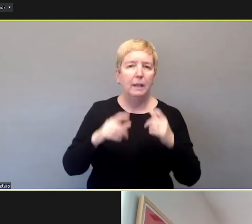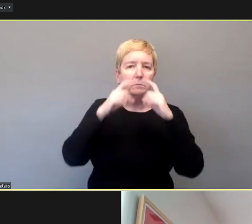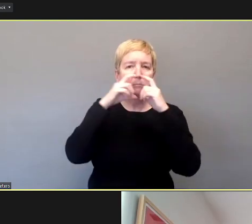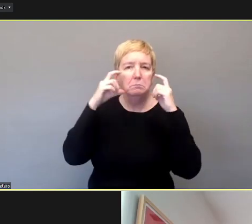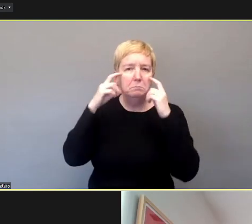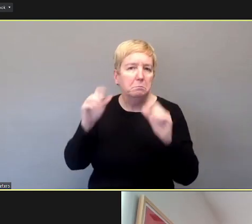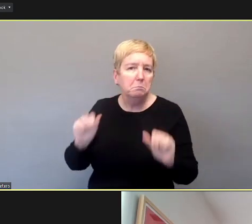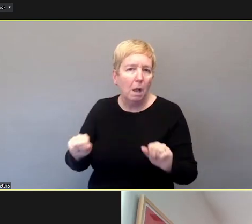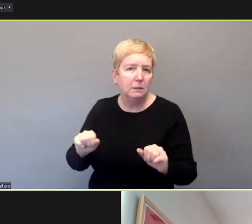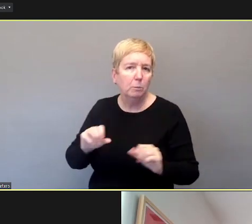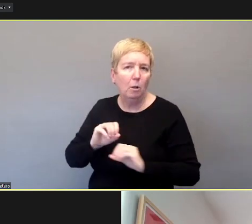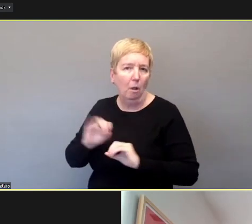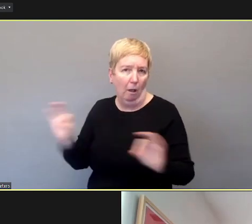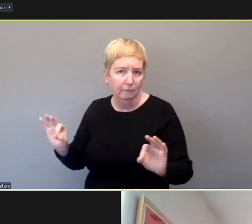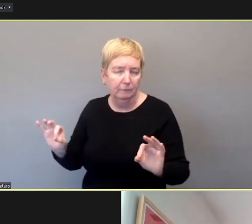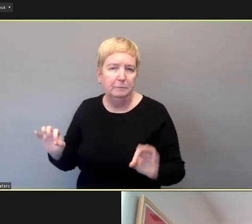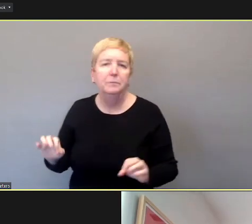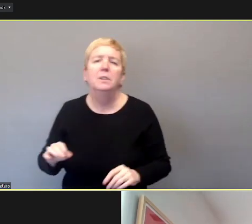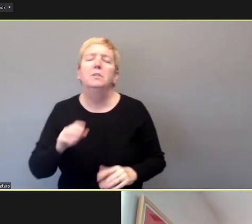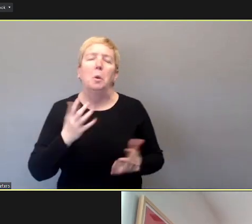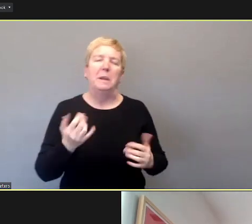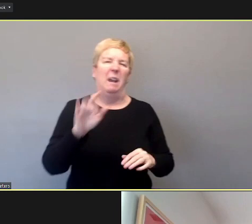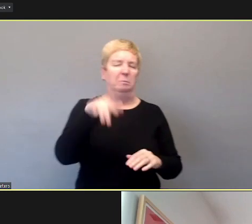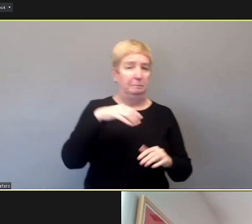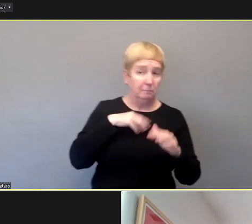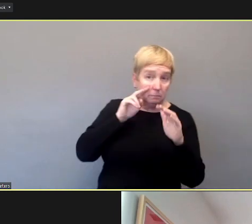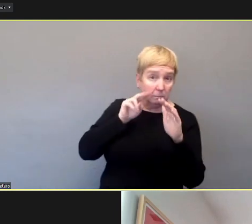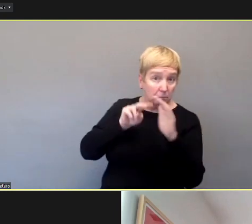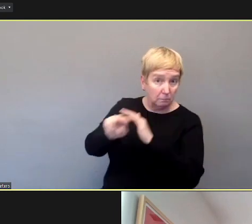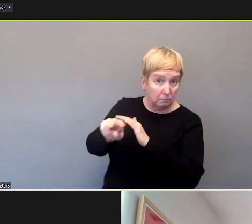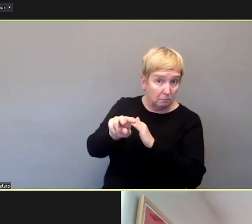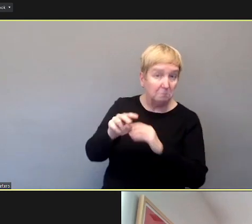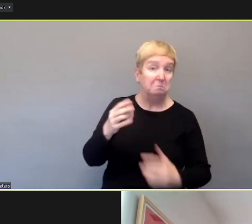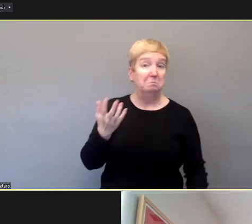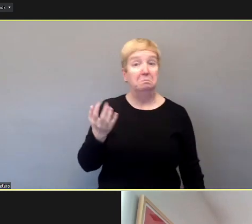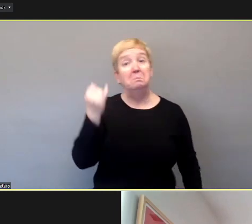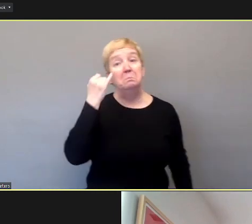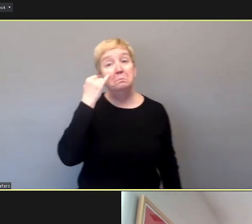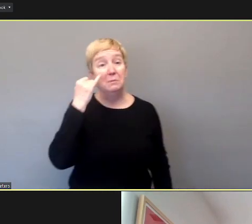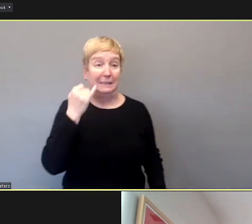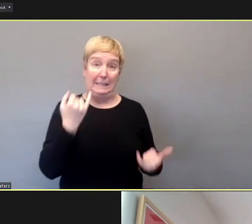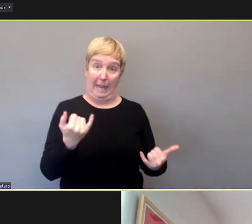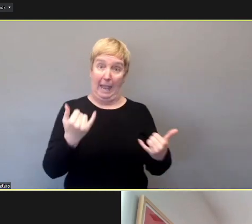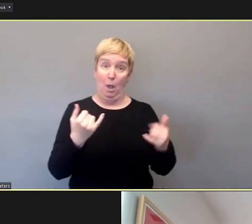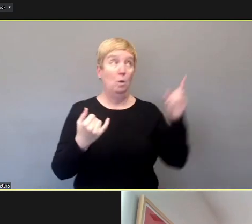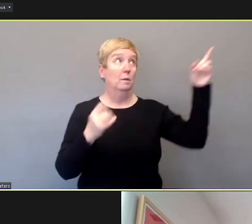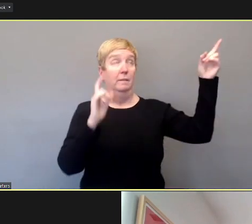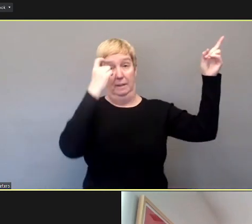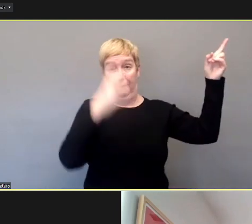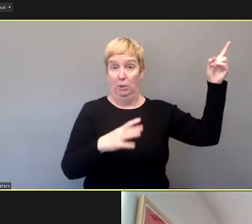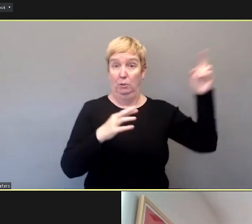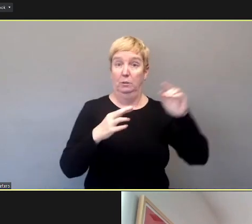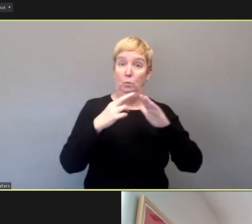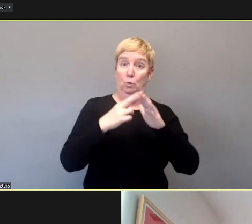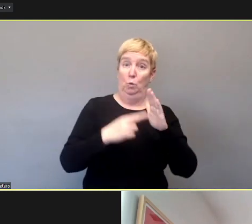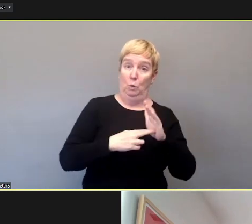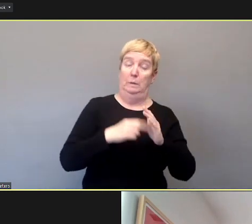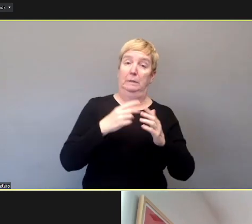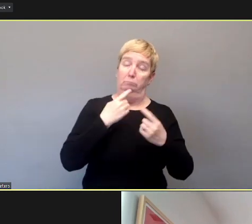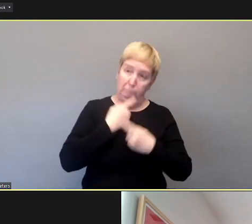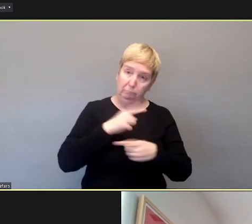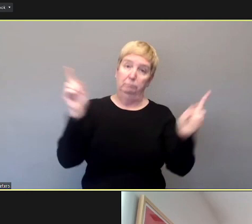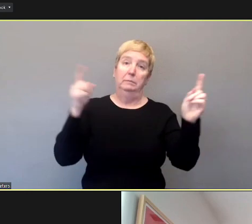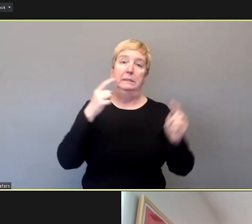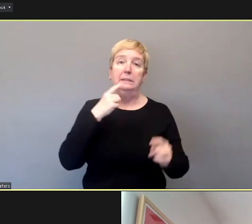question, but do you see that maybe as March 4th, the current end of the current health